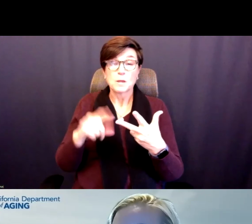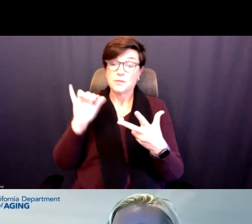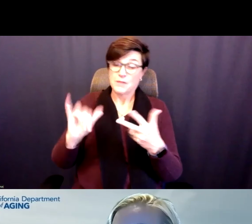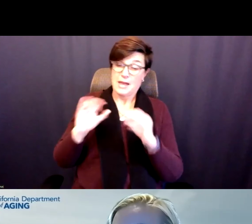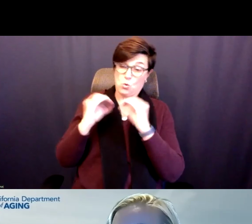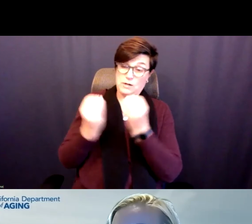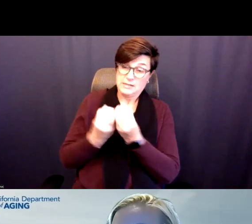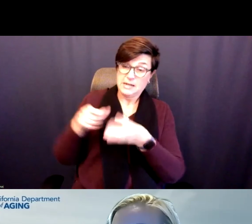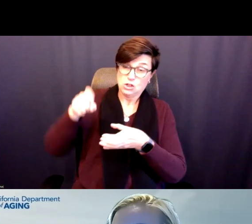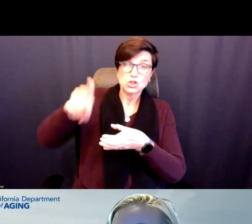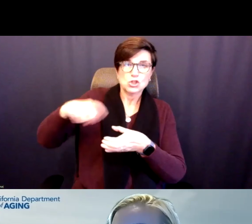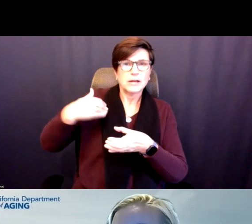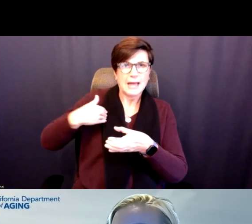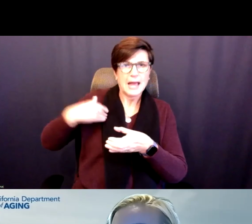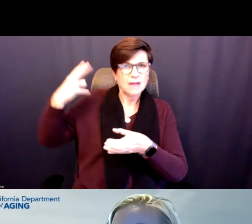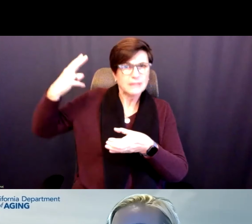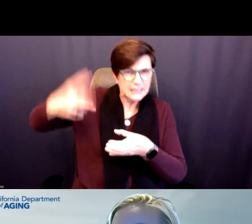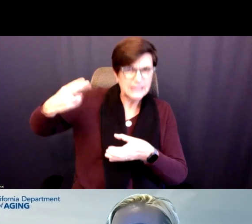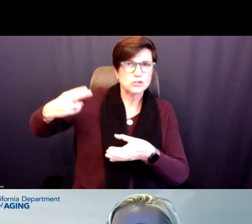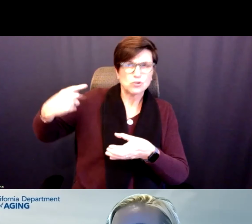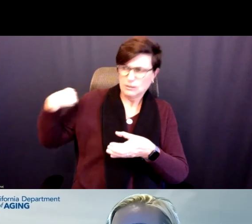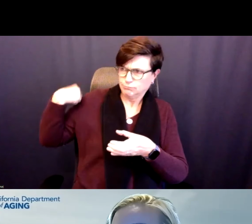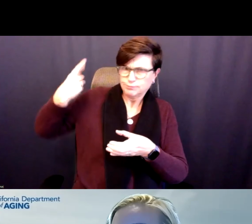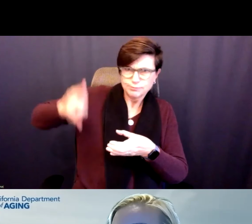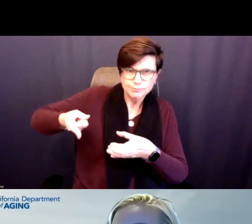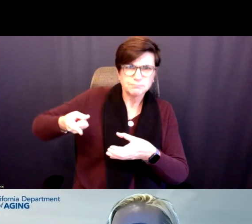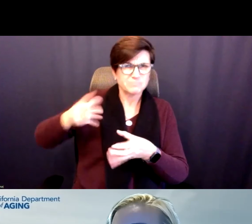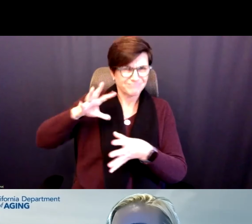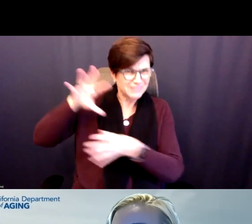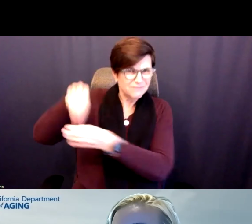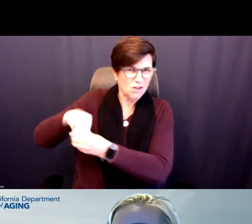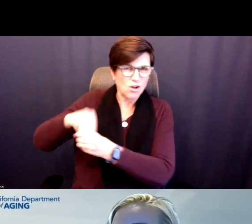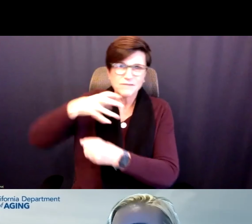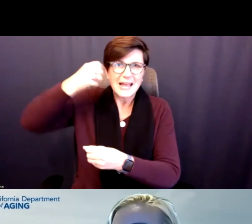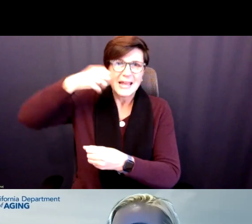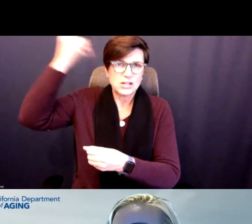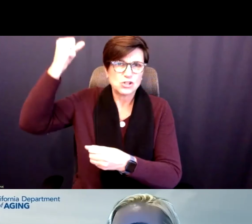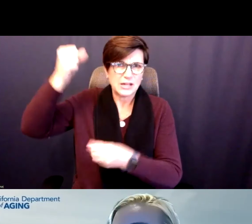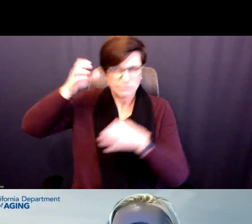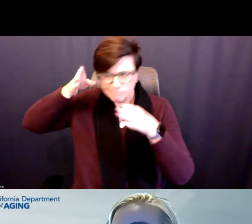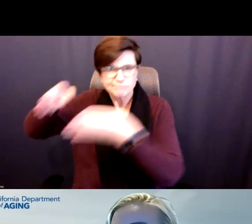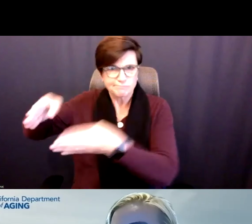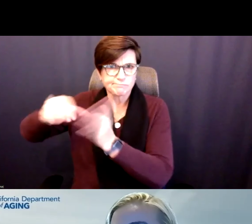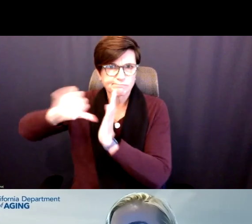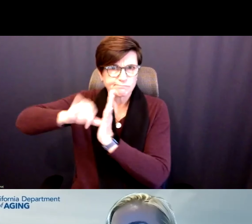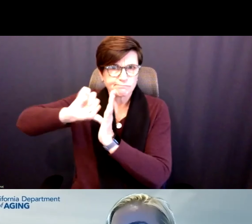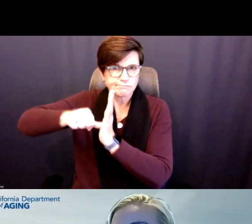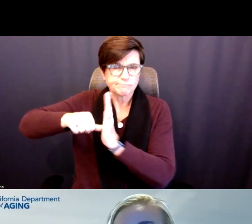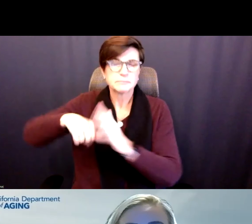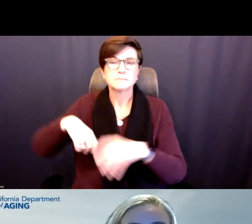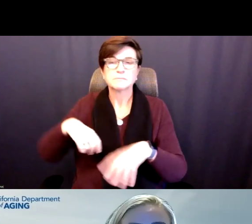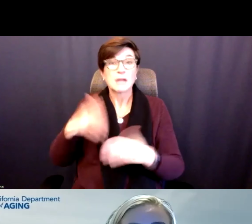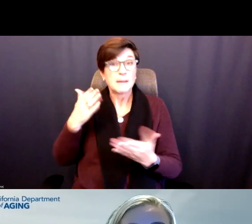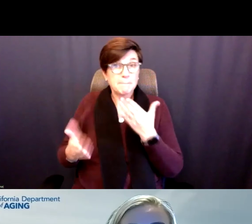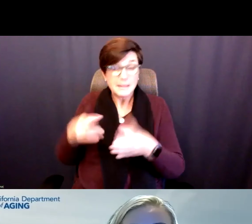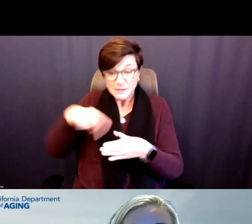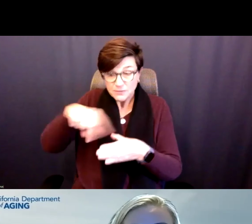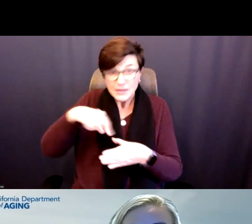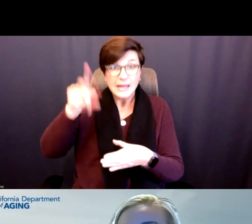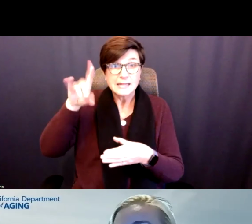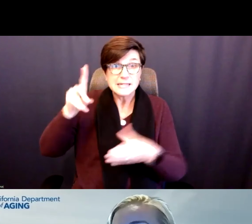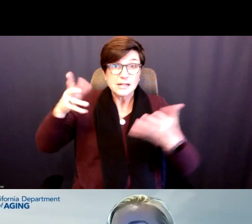program implementation and managing grants. And experience gathering community input via surveys, town